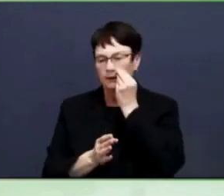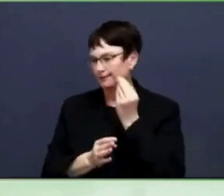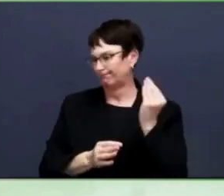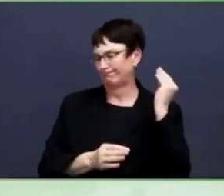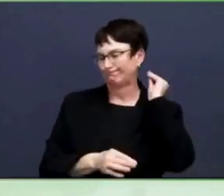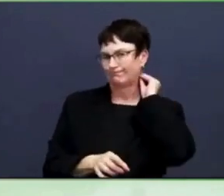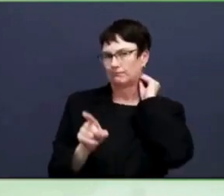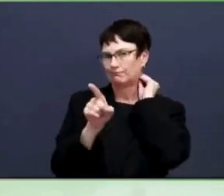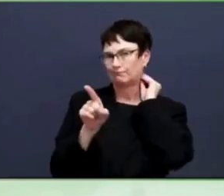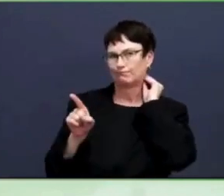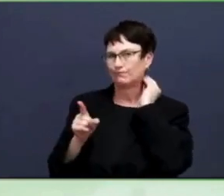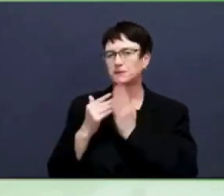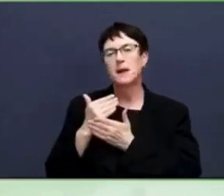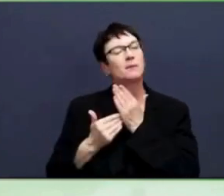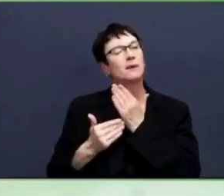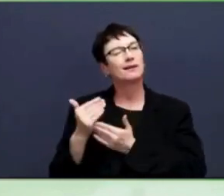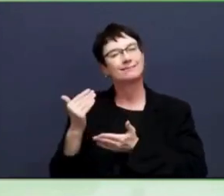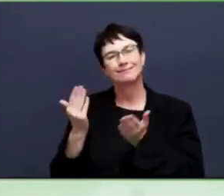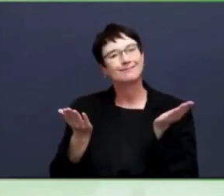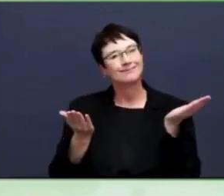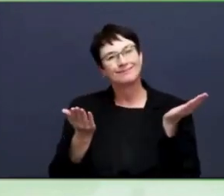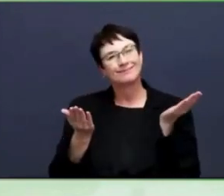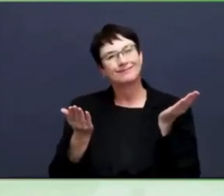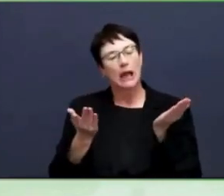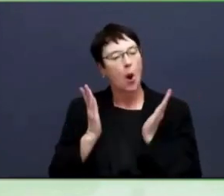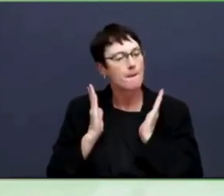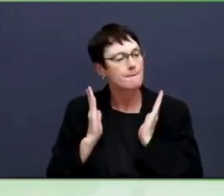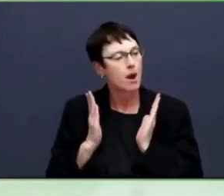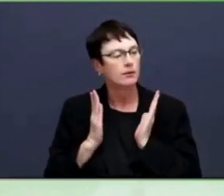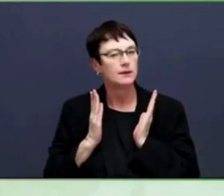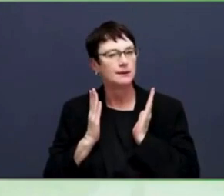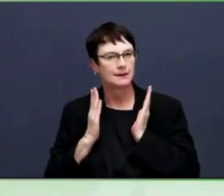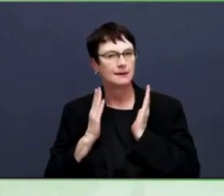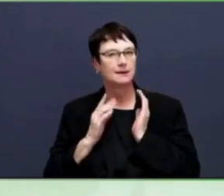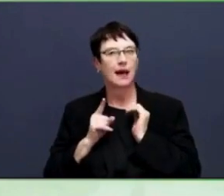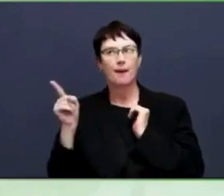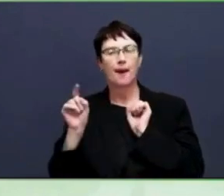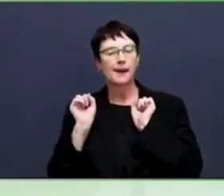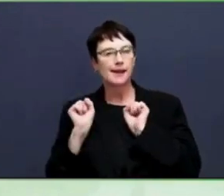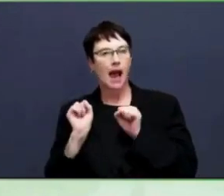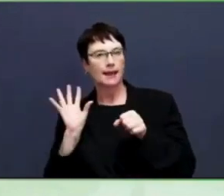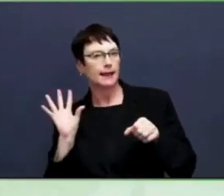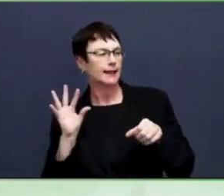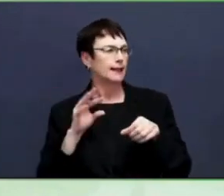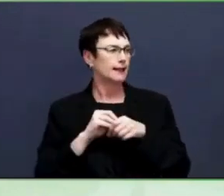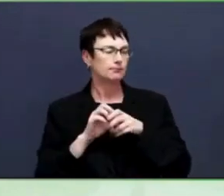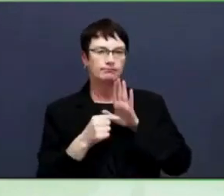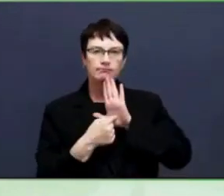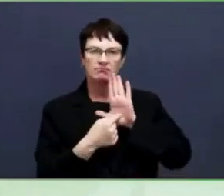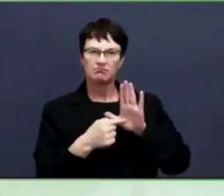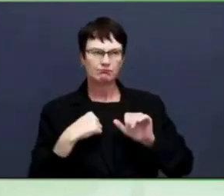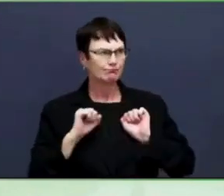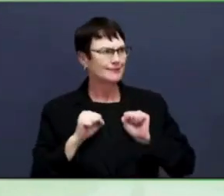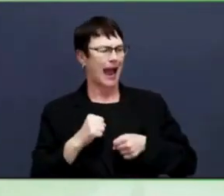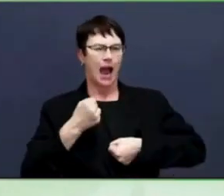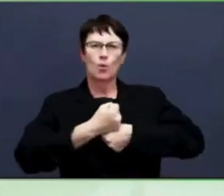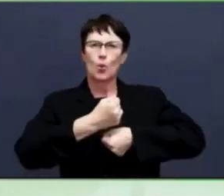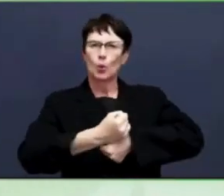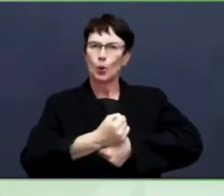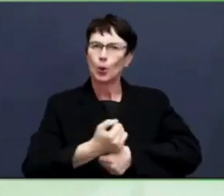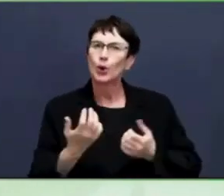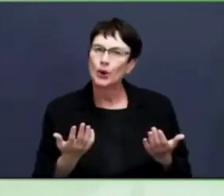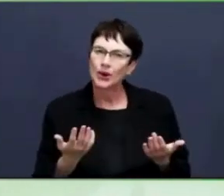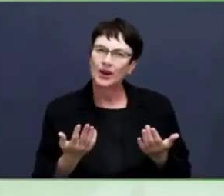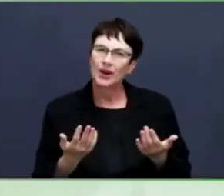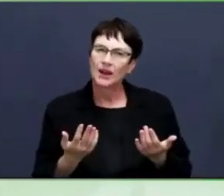with, so that they can demonstrate their potential to do the job. All the tools now are for the recruiters. Why aren't there any tools to help the